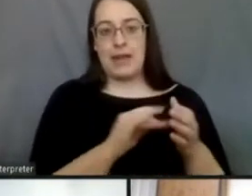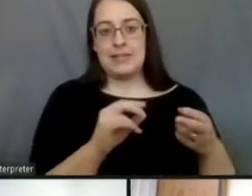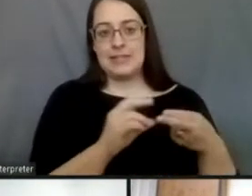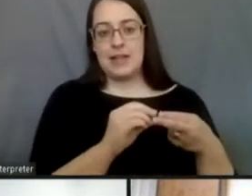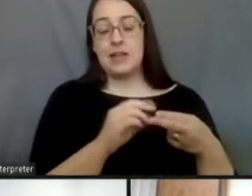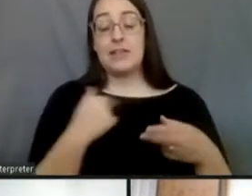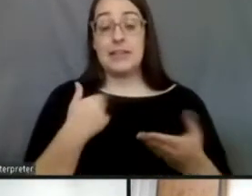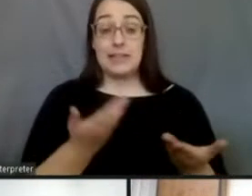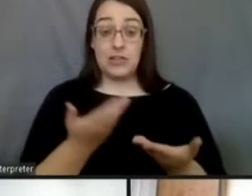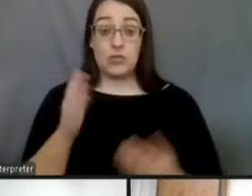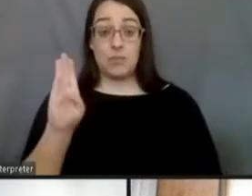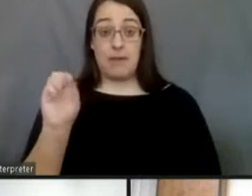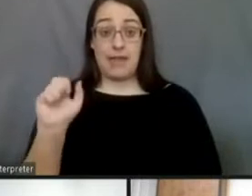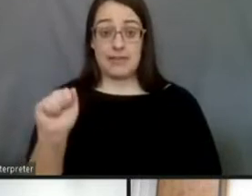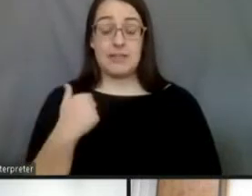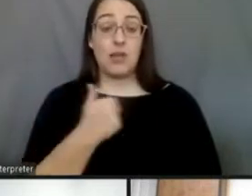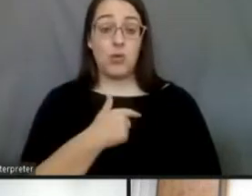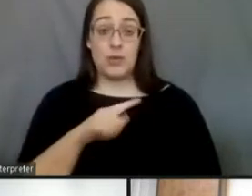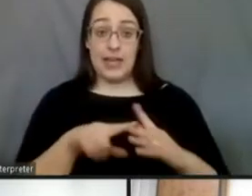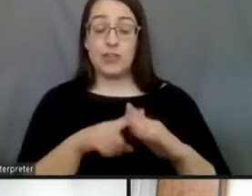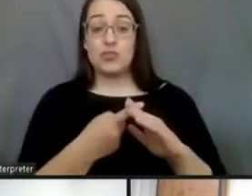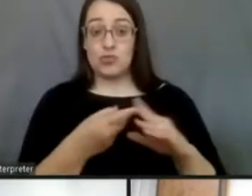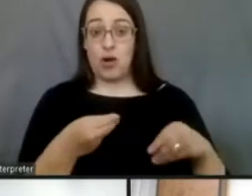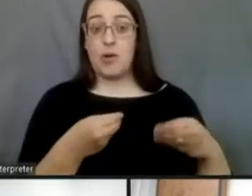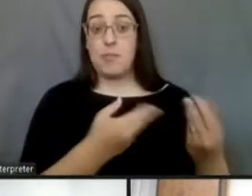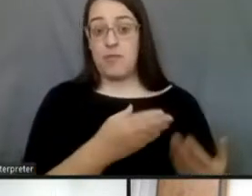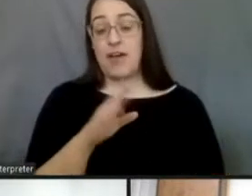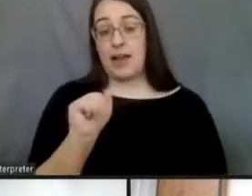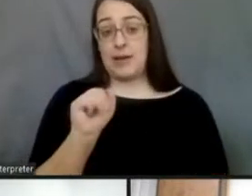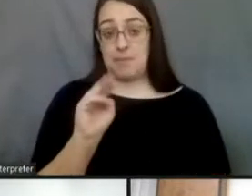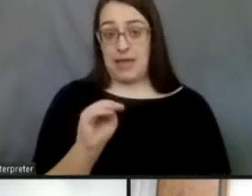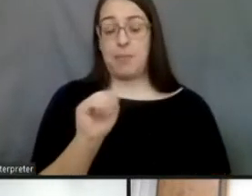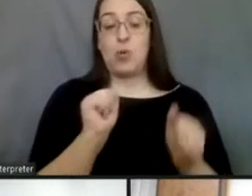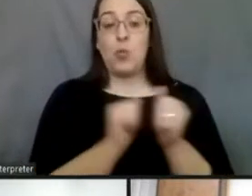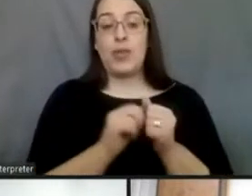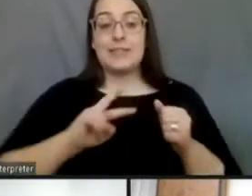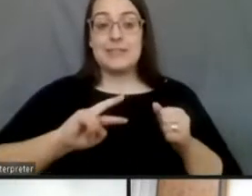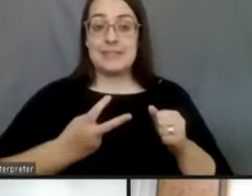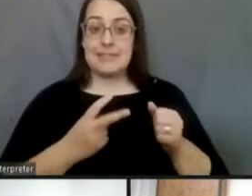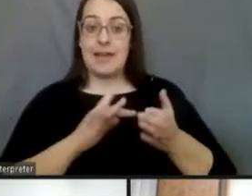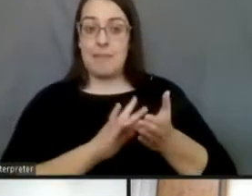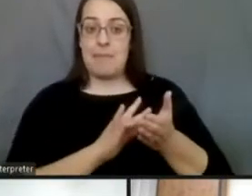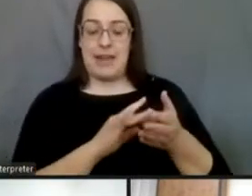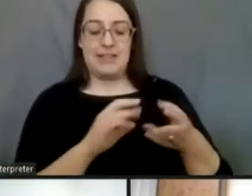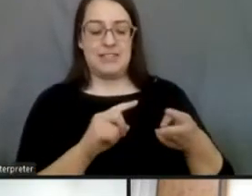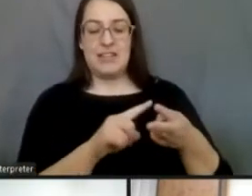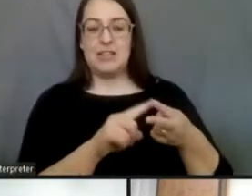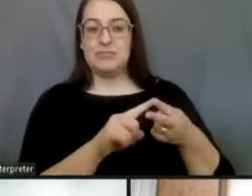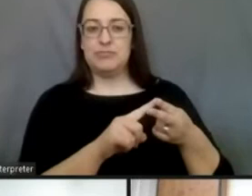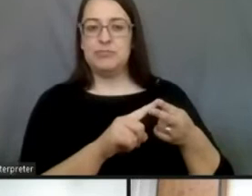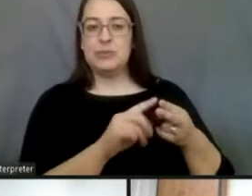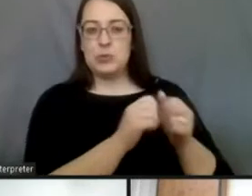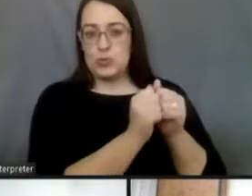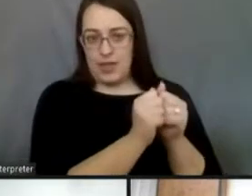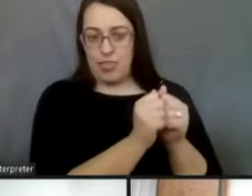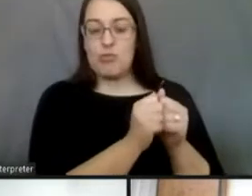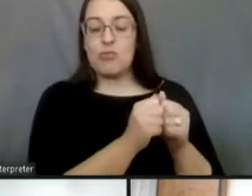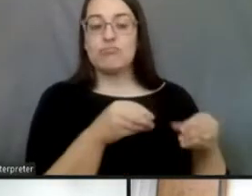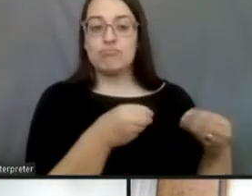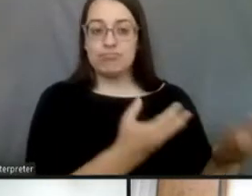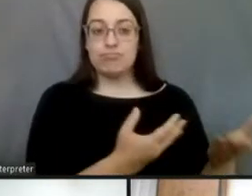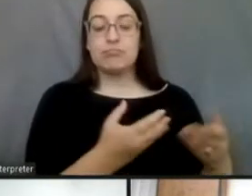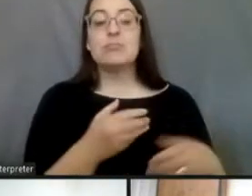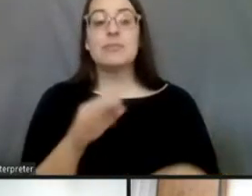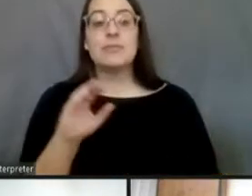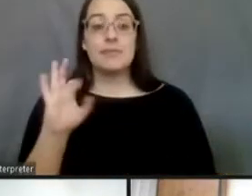at BSA to administering that drug with a second drug in a combination therapy. That is still